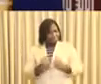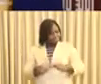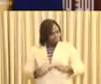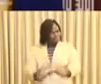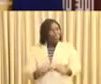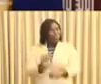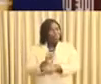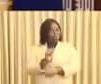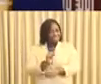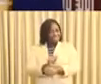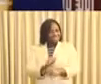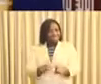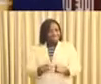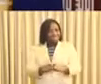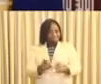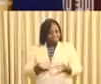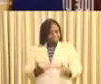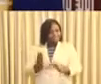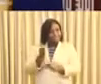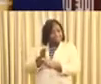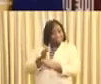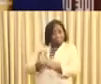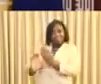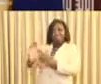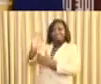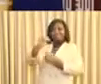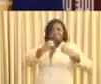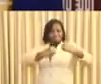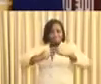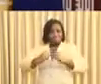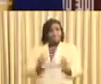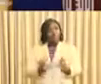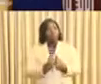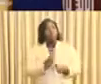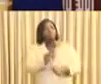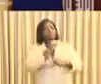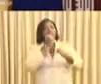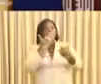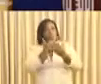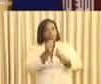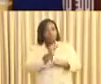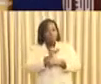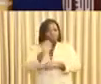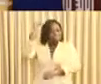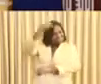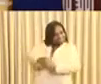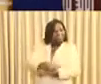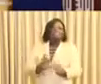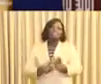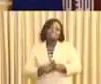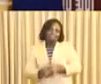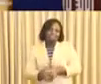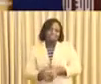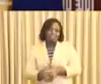Almighty and our determination to defeat the virus. We must continue to be grateful to members of